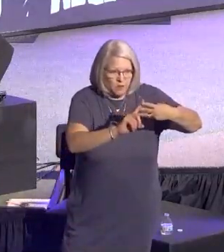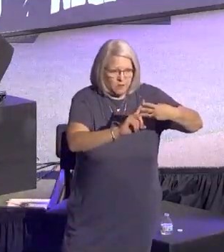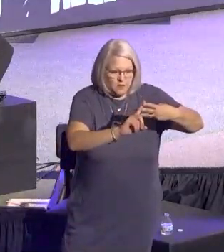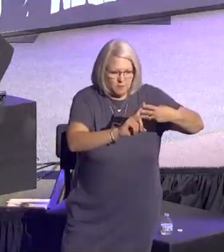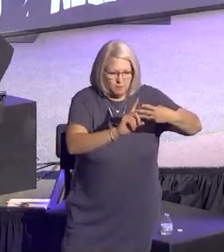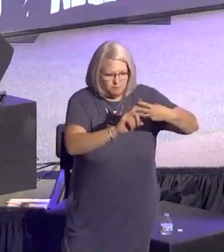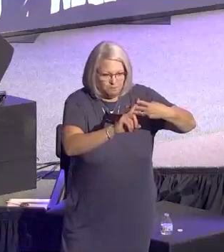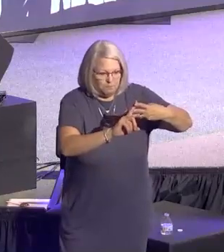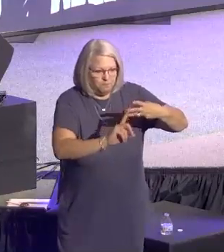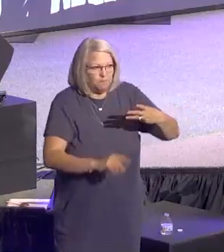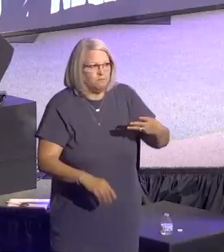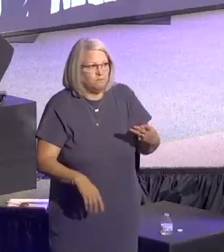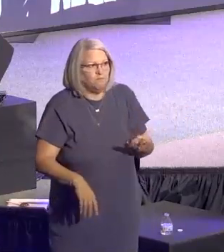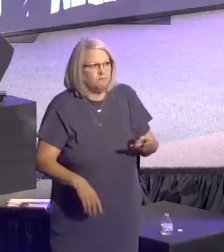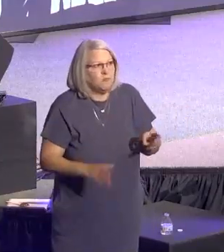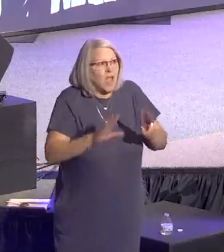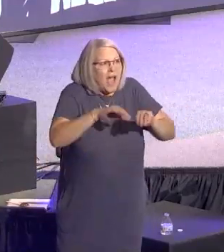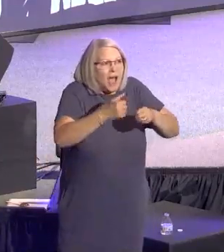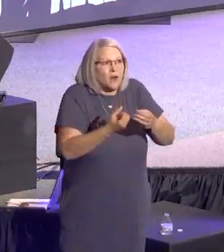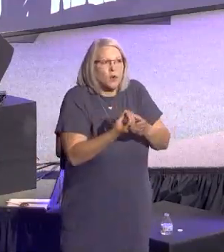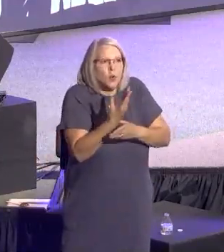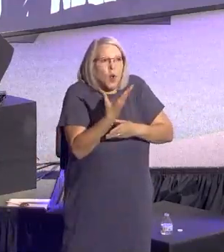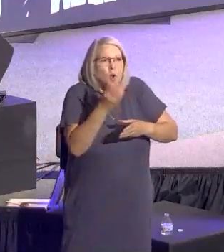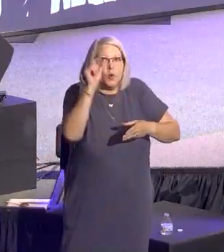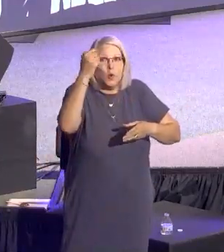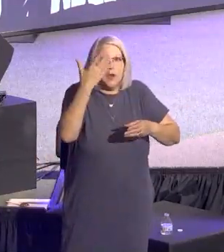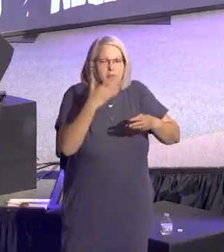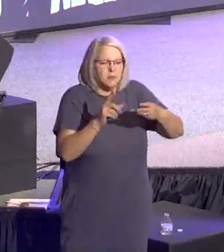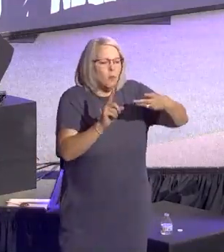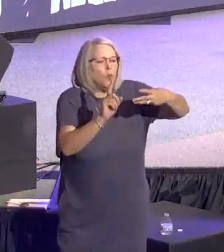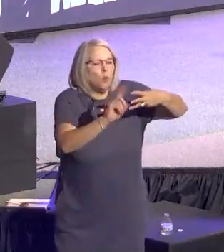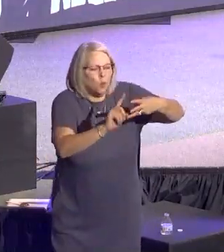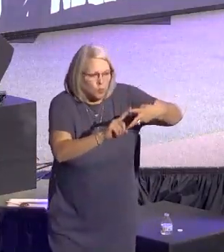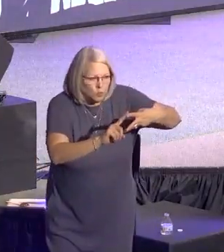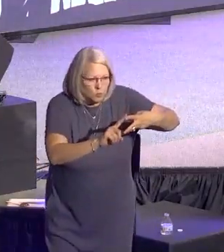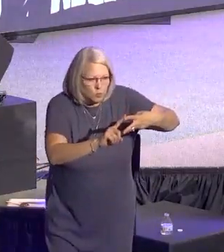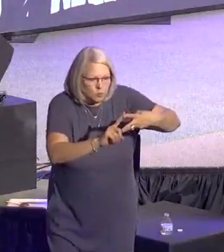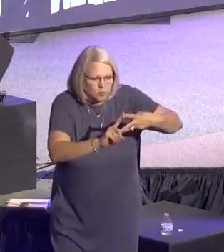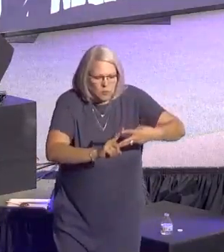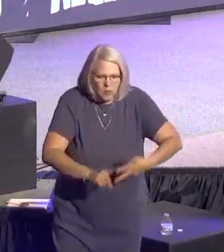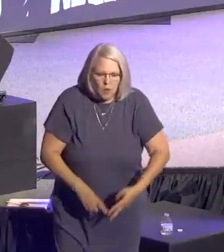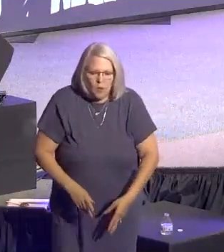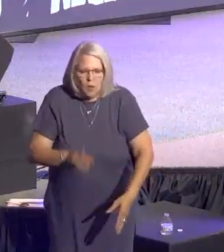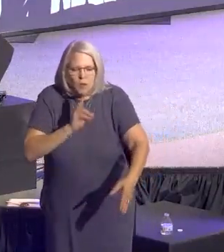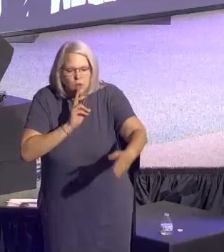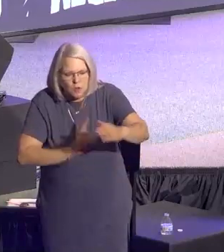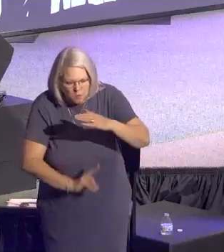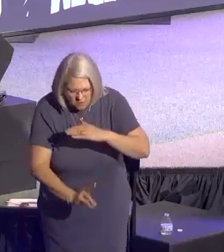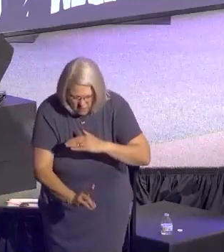from the scripture of how to grow in grace. And here it is. Here's the first one: humility.